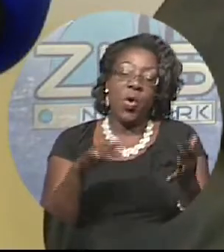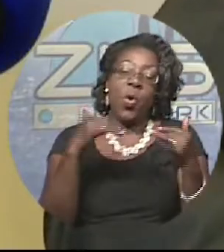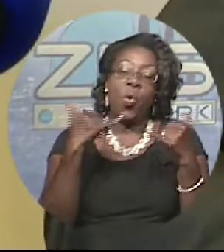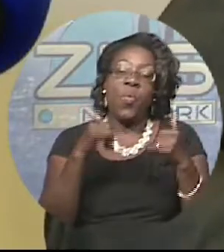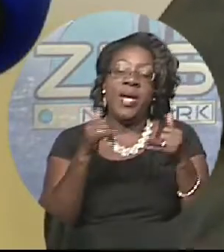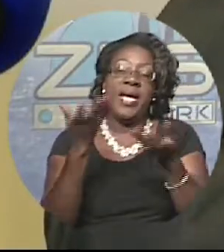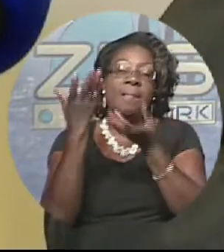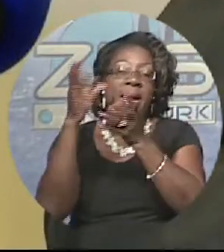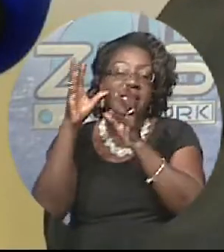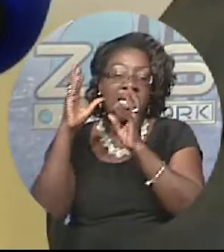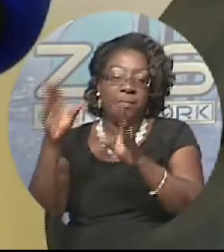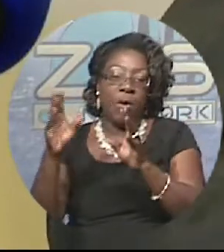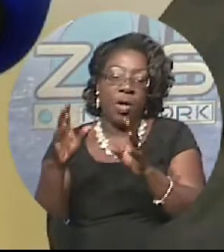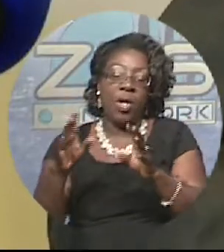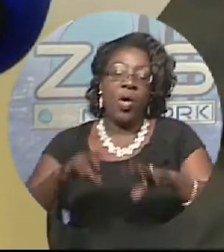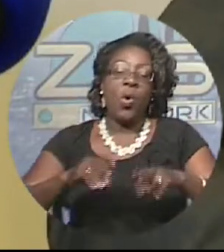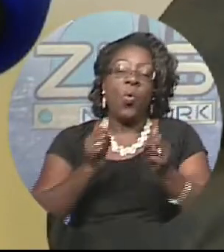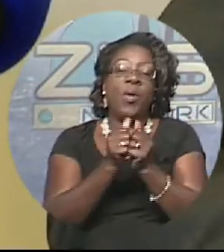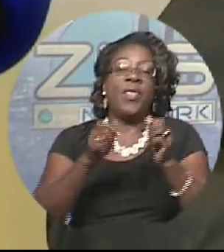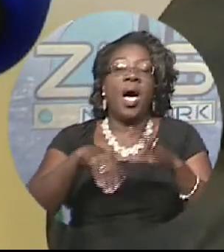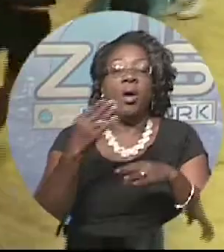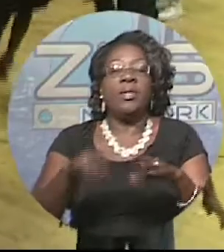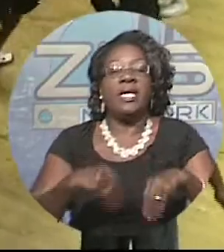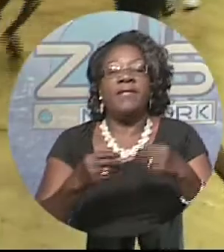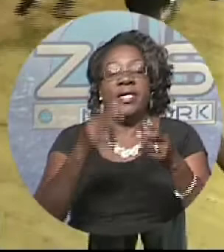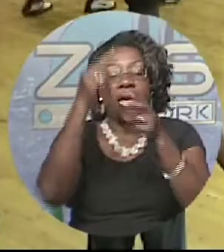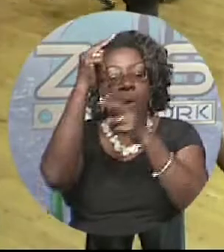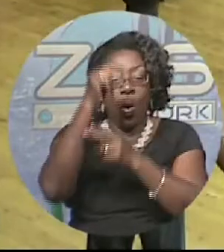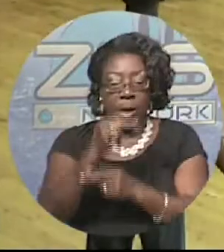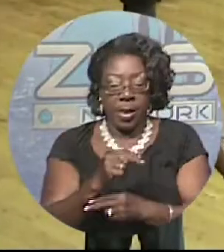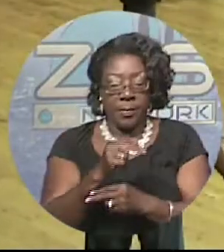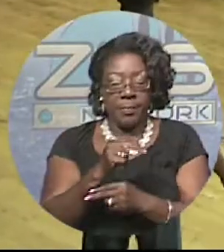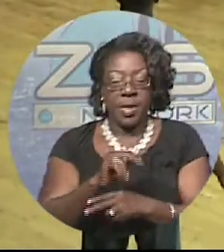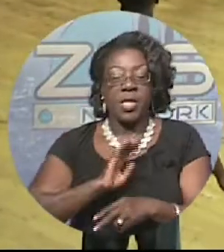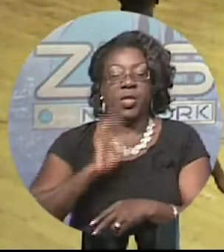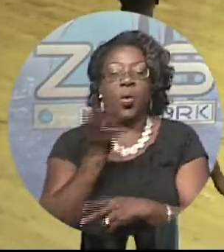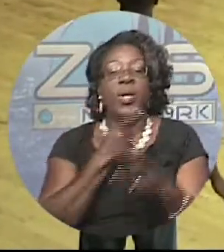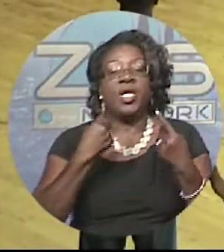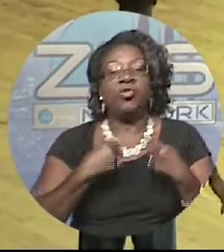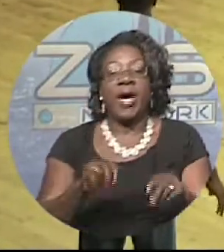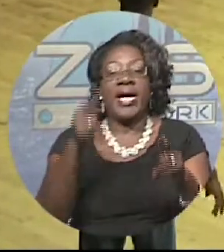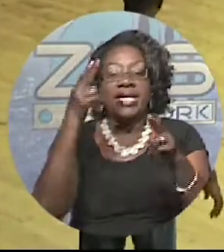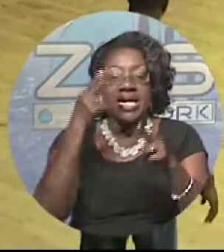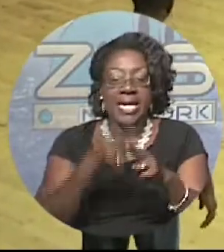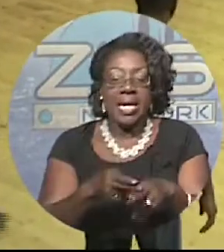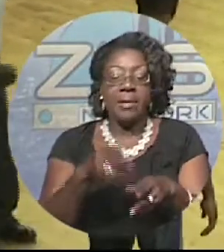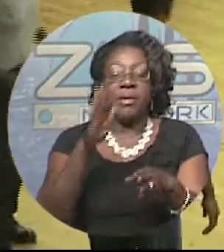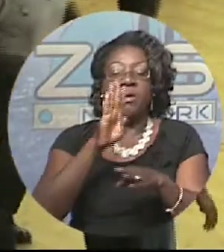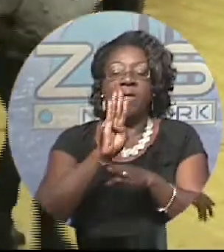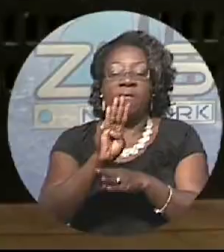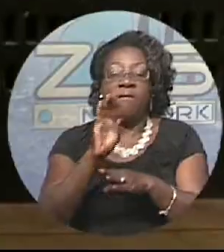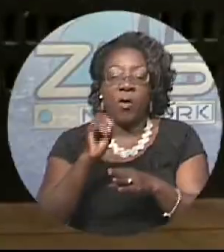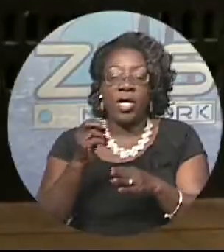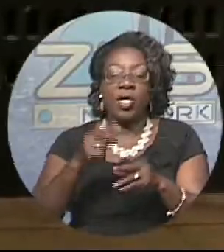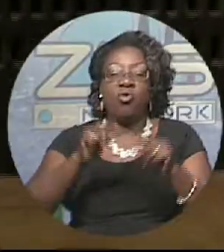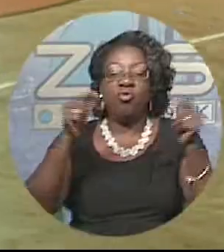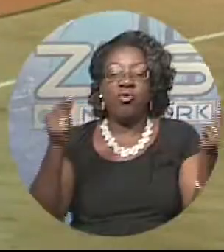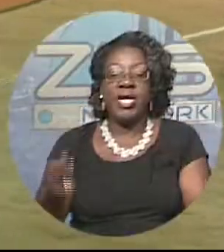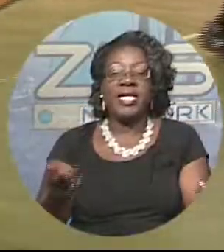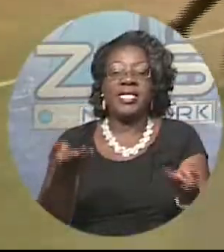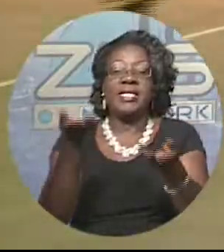to basketball without getting their props and their due. So we are attempting to name the 40 greatest